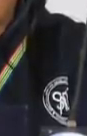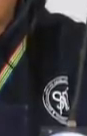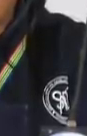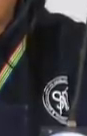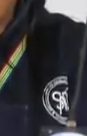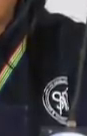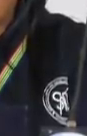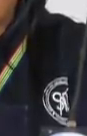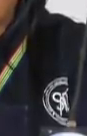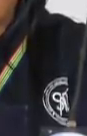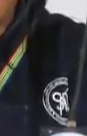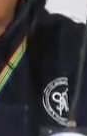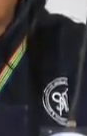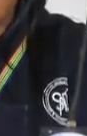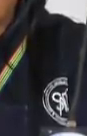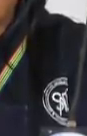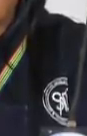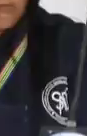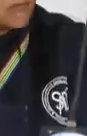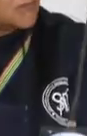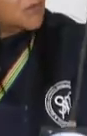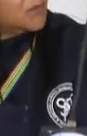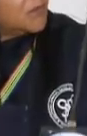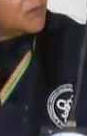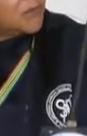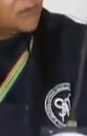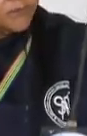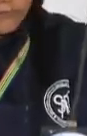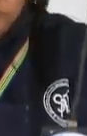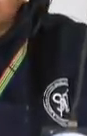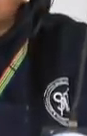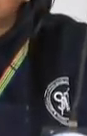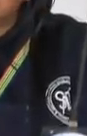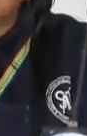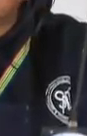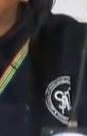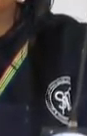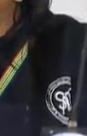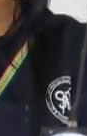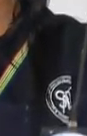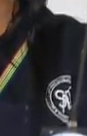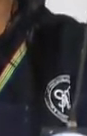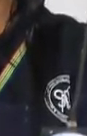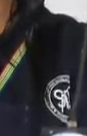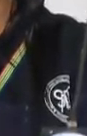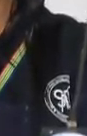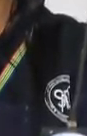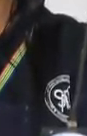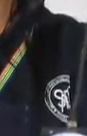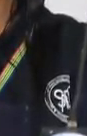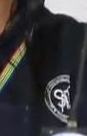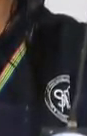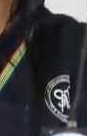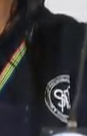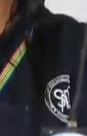What can we do to standardize marking in Africa?